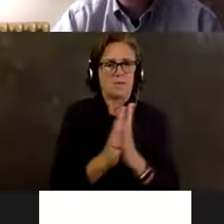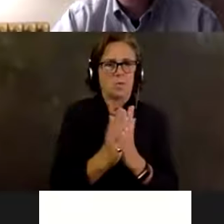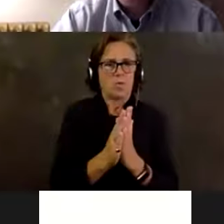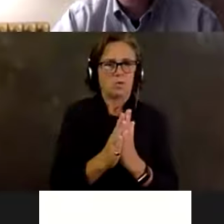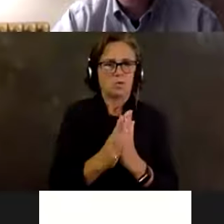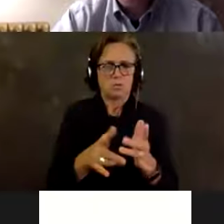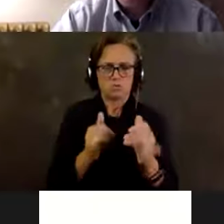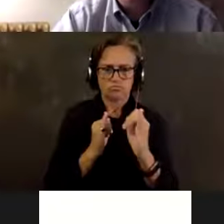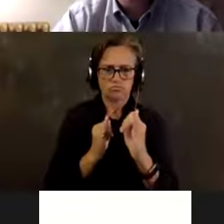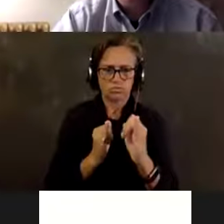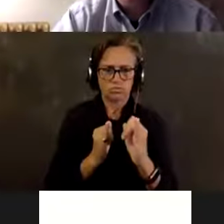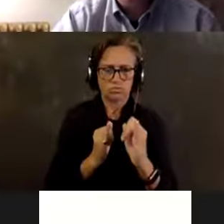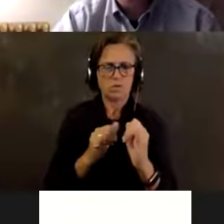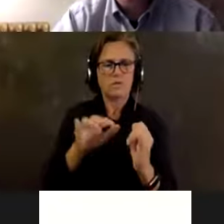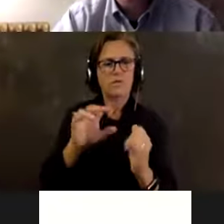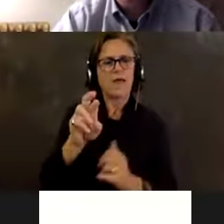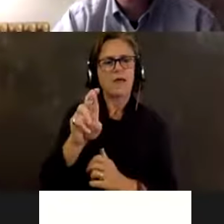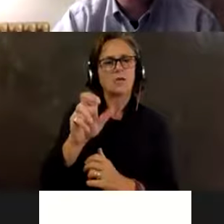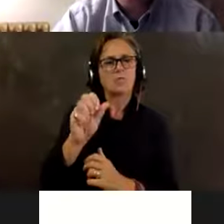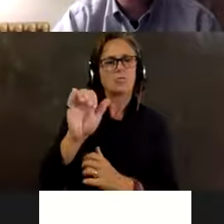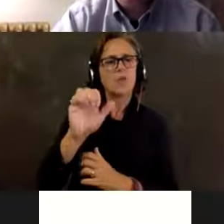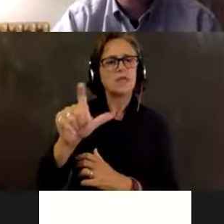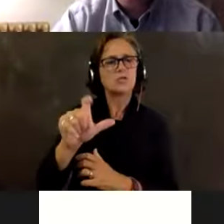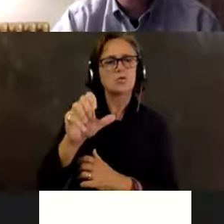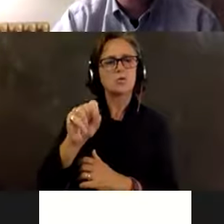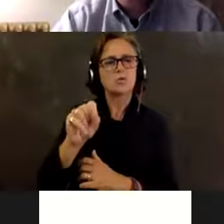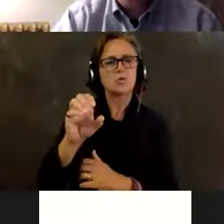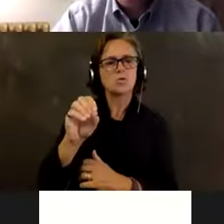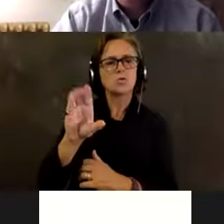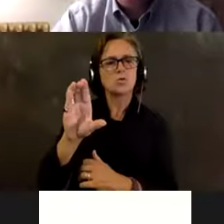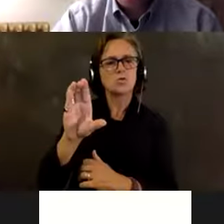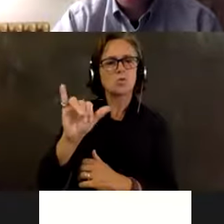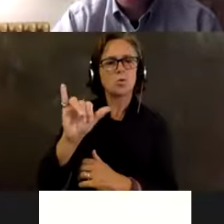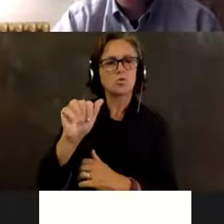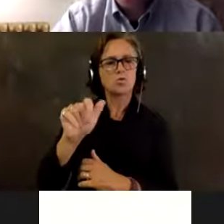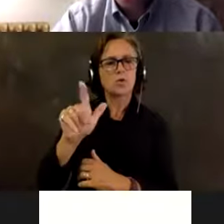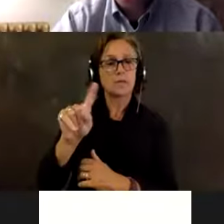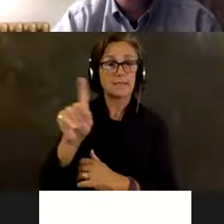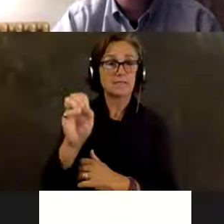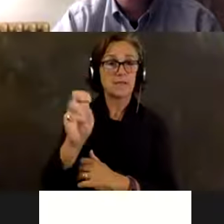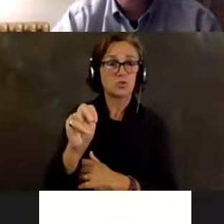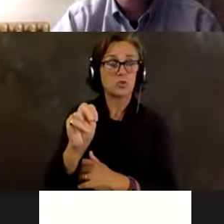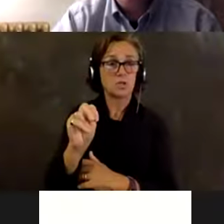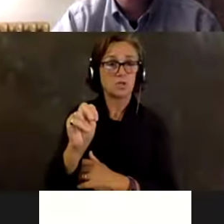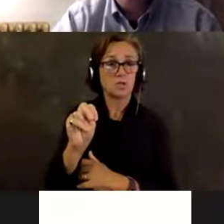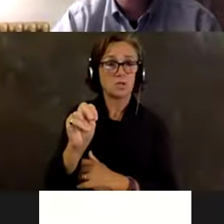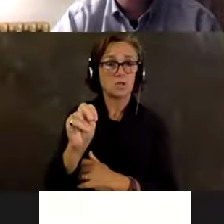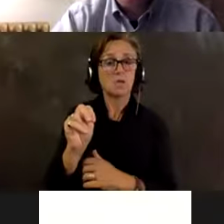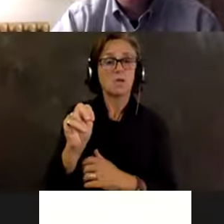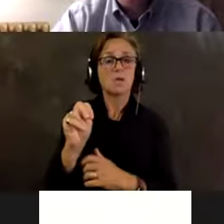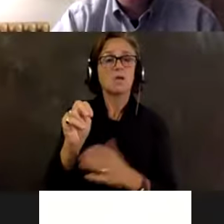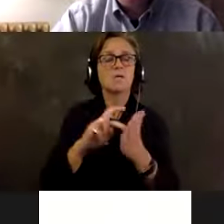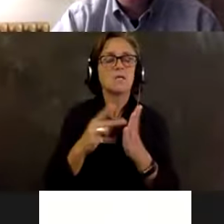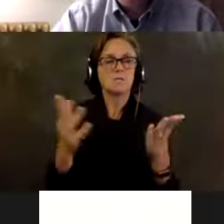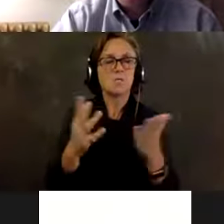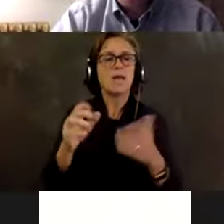concept of racial socialization. If kids learn that they're beautiful and wonderful, right, and it's